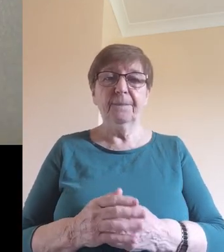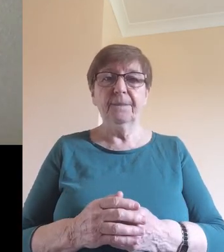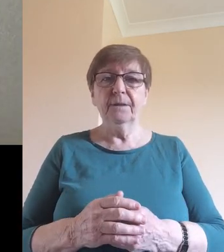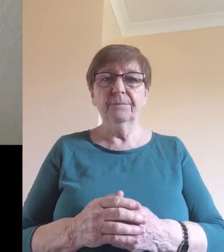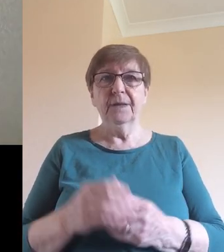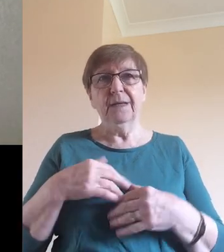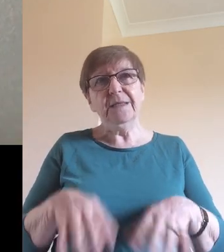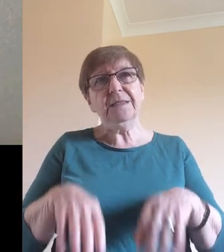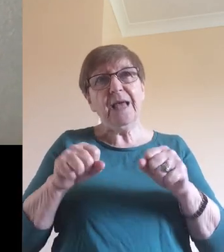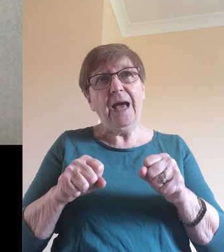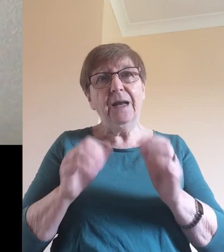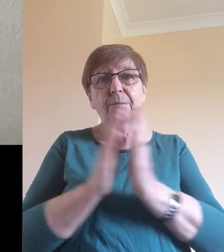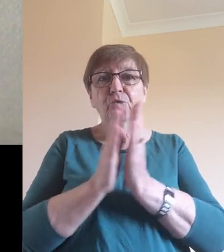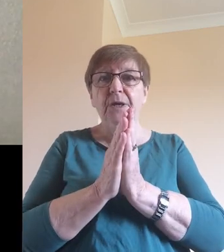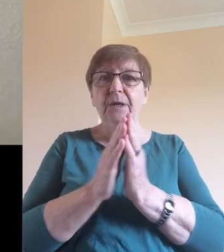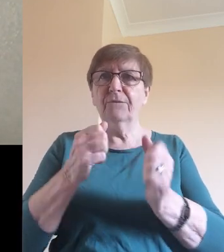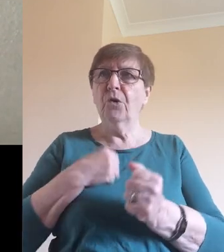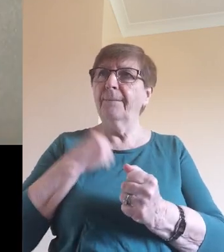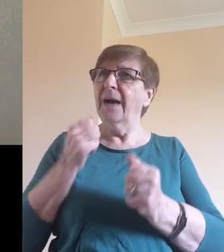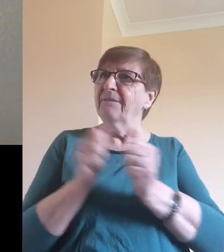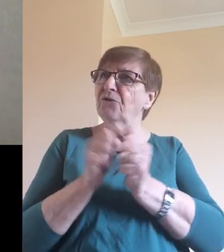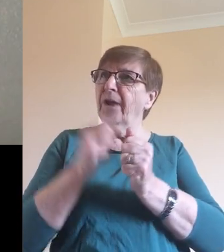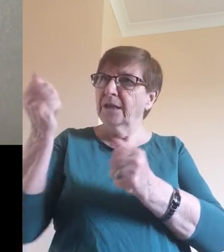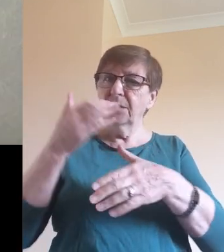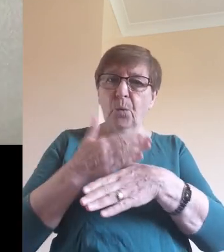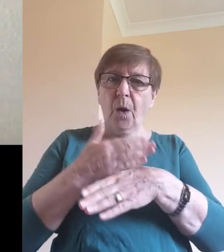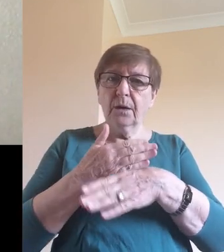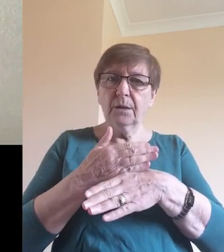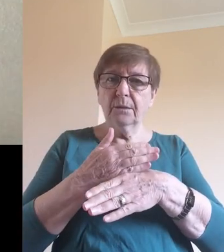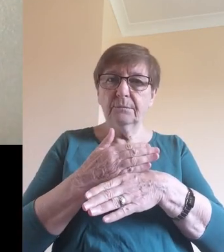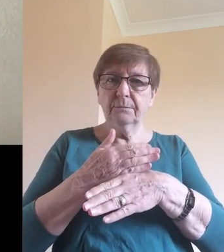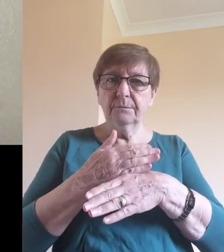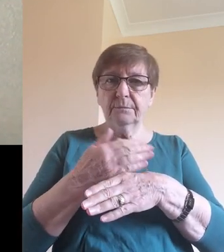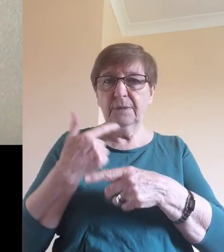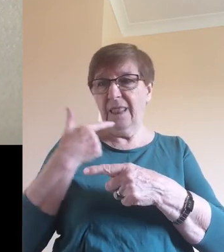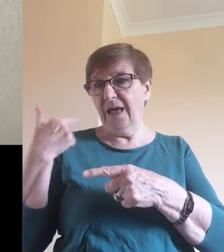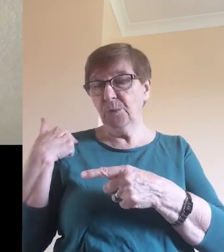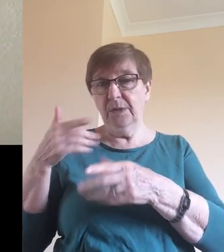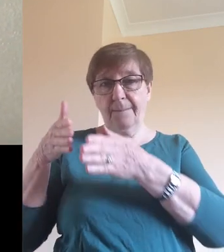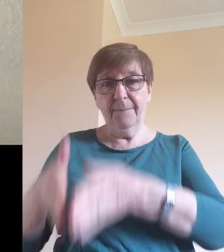And I start by praying for my work colleague who buried her husband this week,